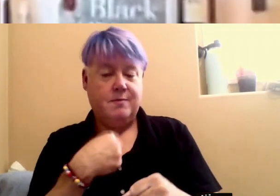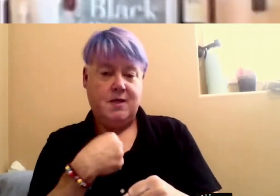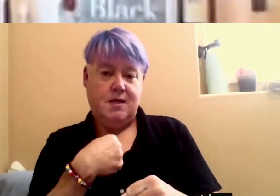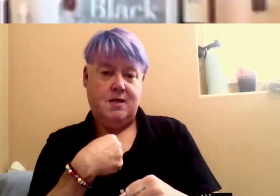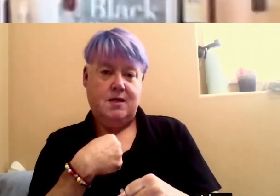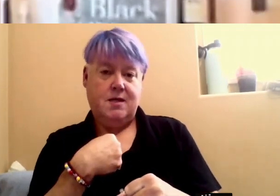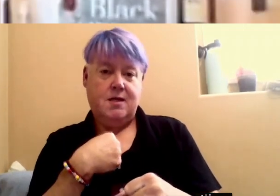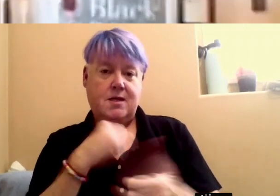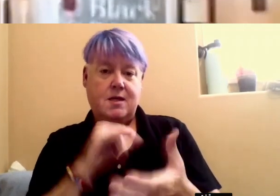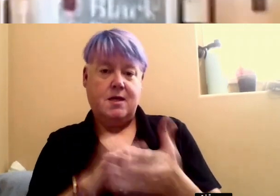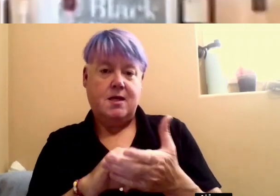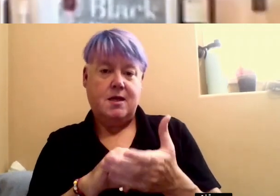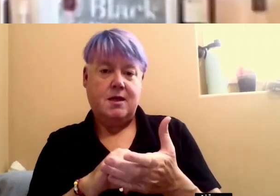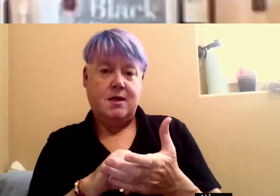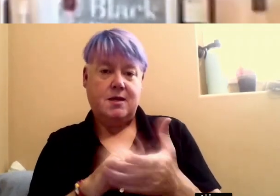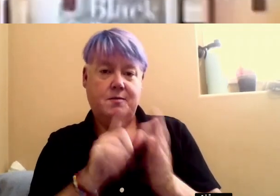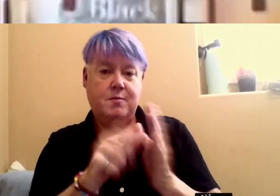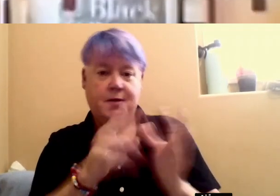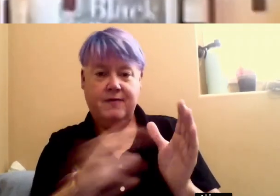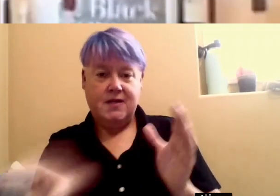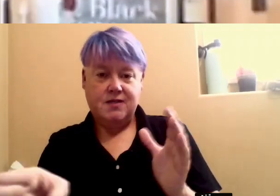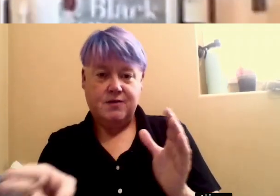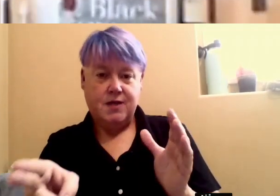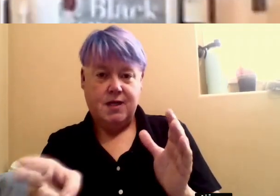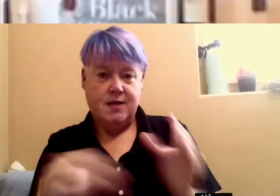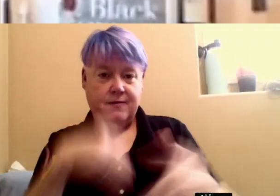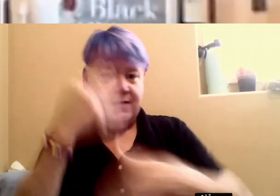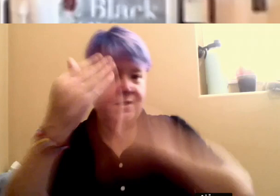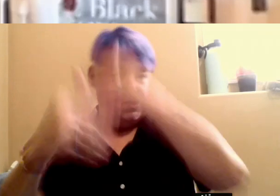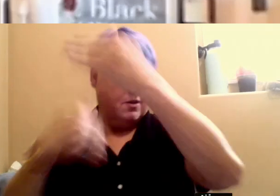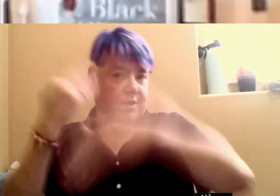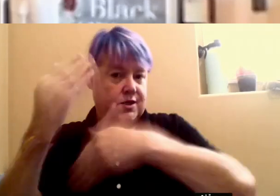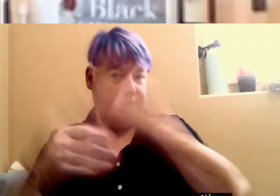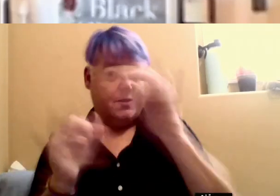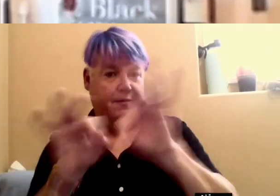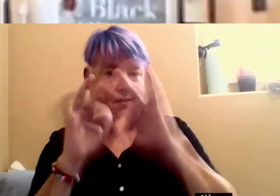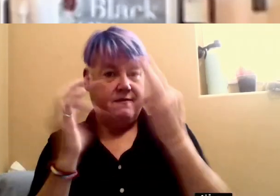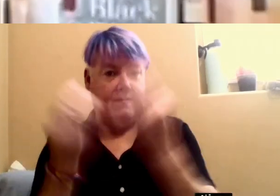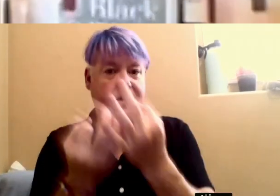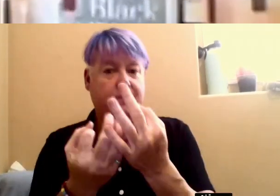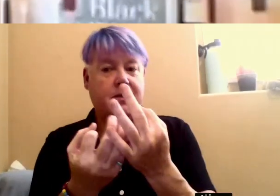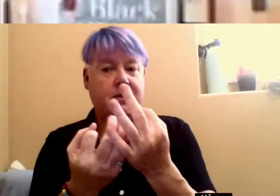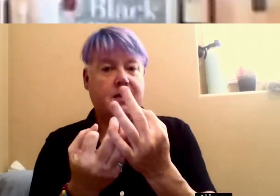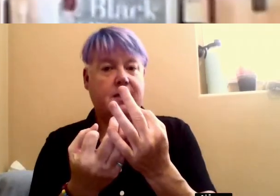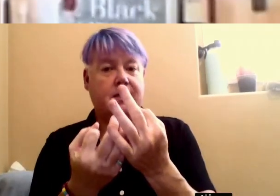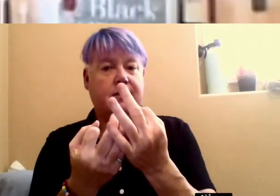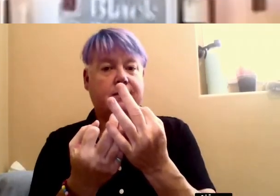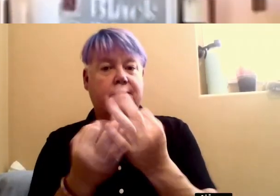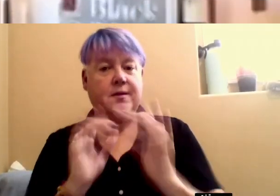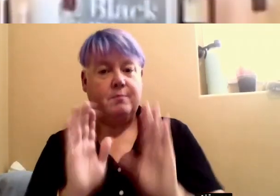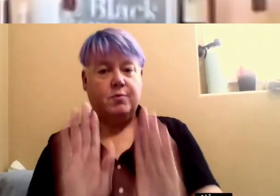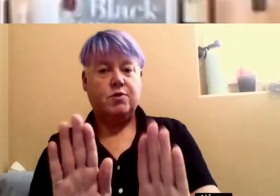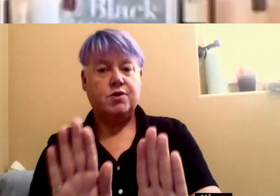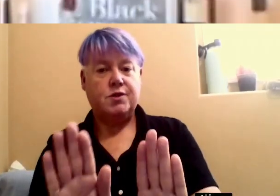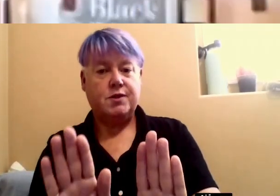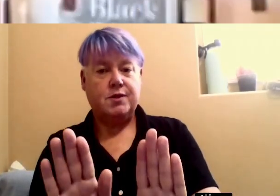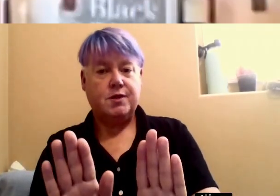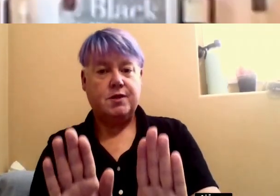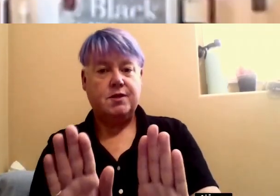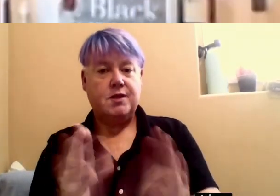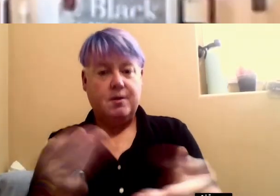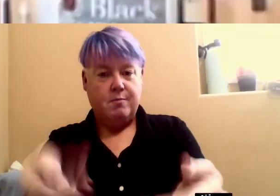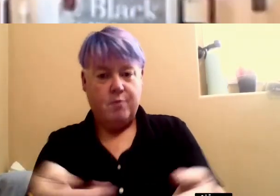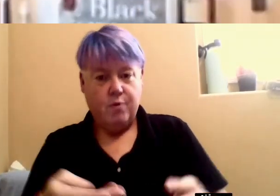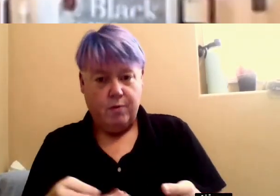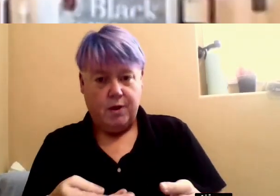the momentum of history, of the generations of our family, it kind of all pushed us and brought us